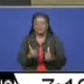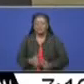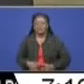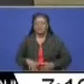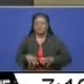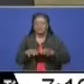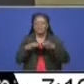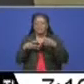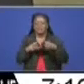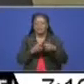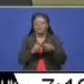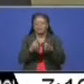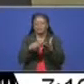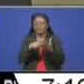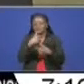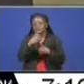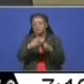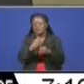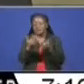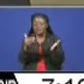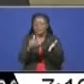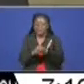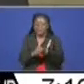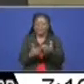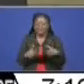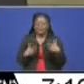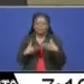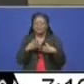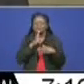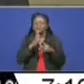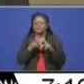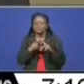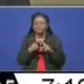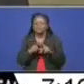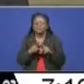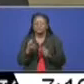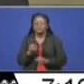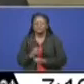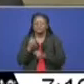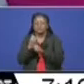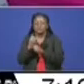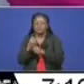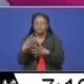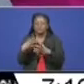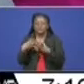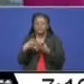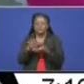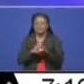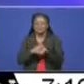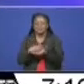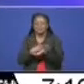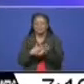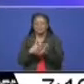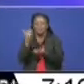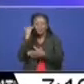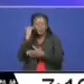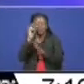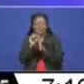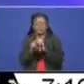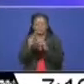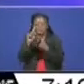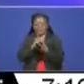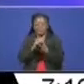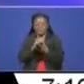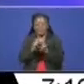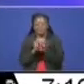year again, we're happy to be supporting the Breast Cancer Awareness Month of activities. 2 years